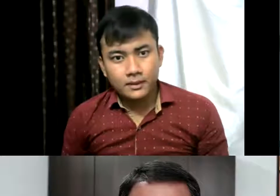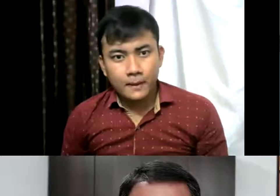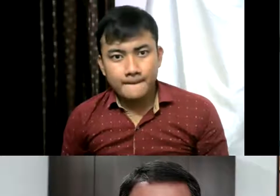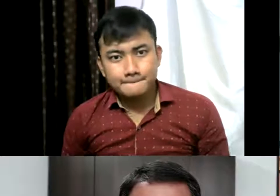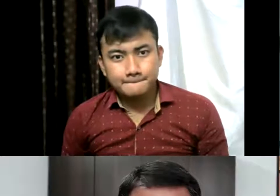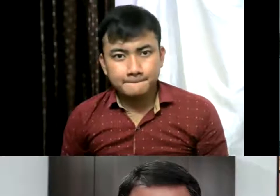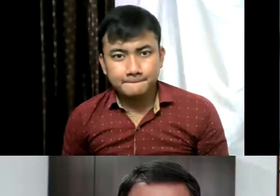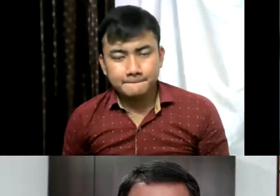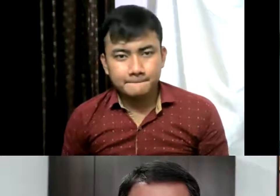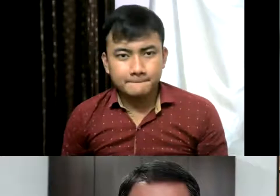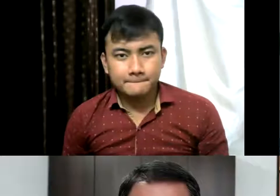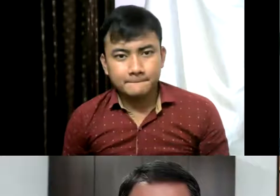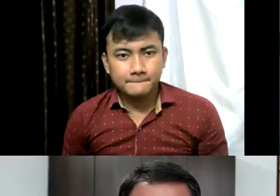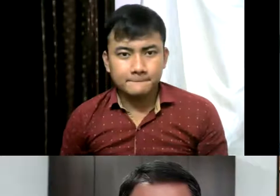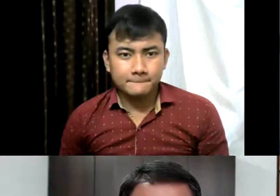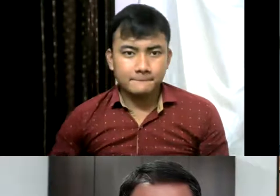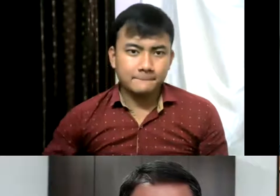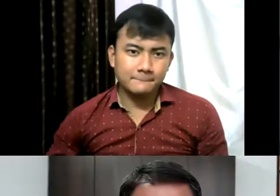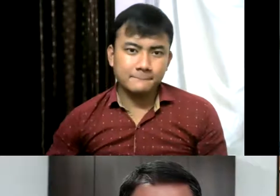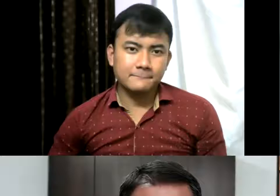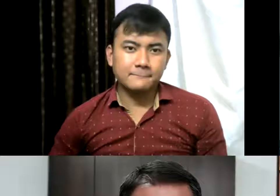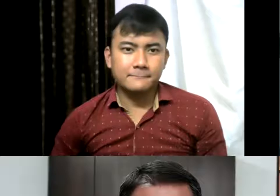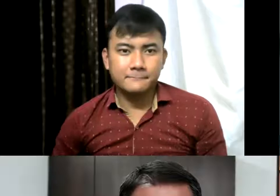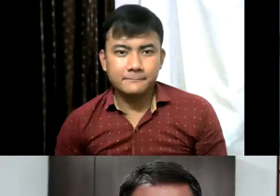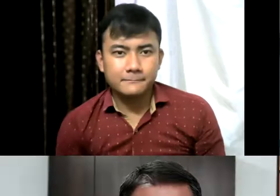Thank you, Ankit. Dhiren, anything you want to add to this?